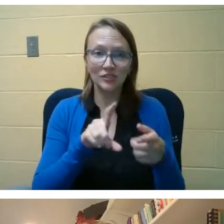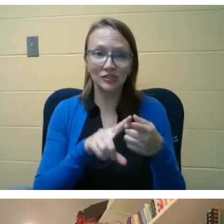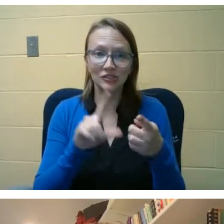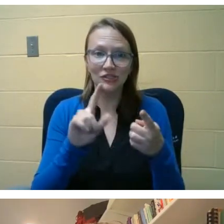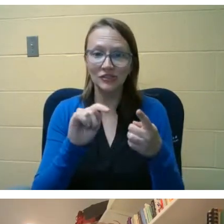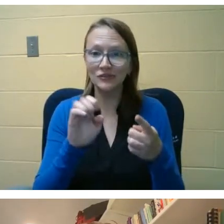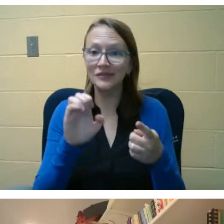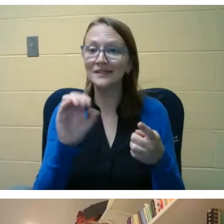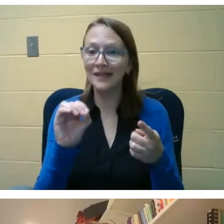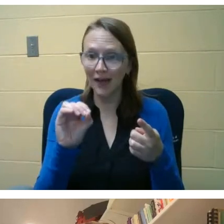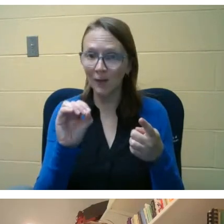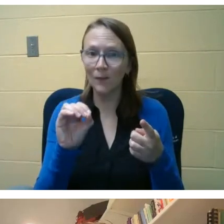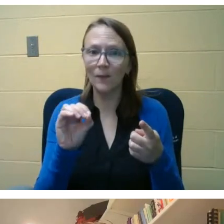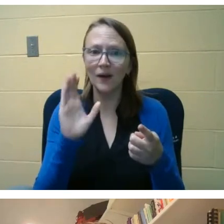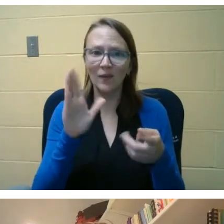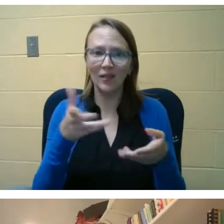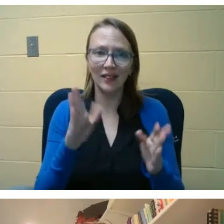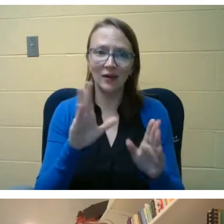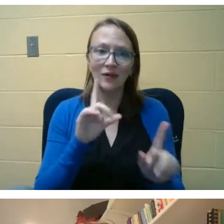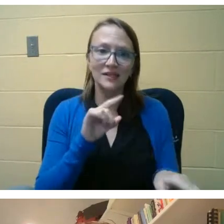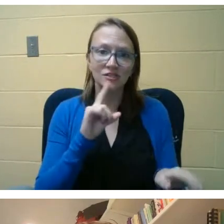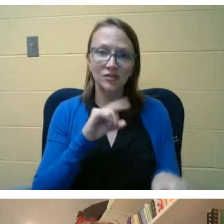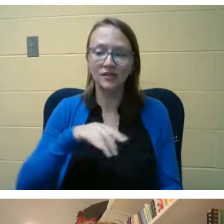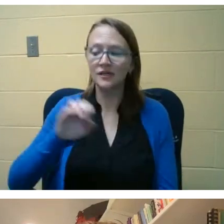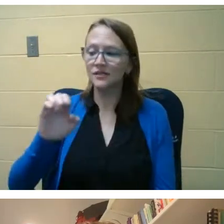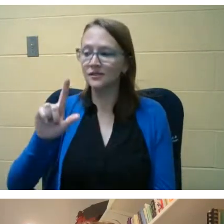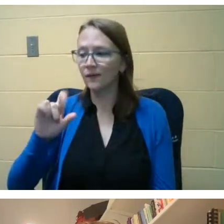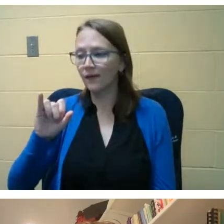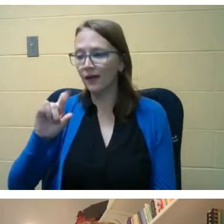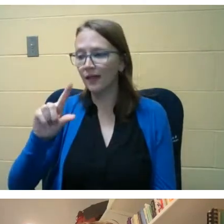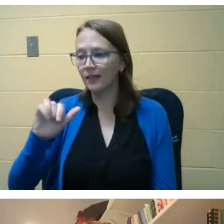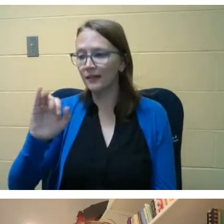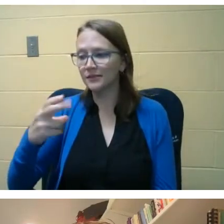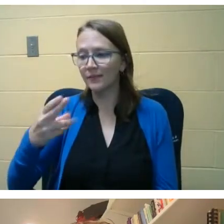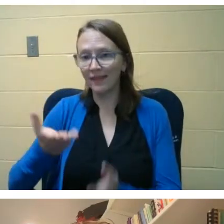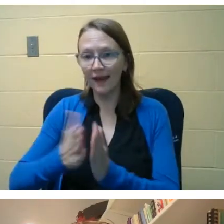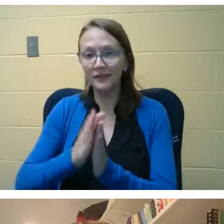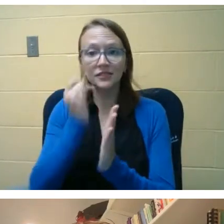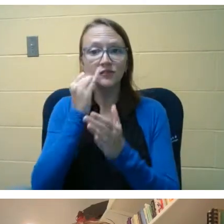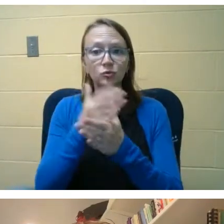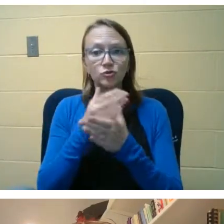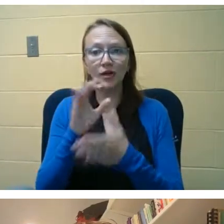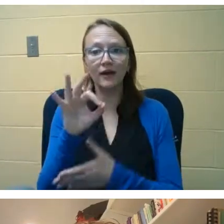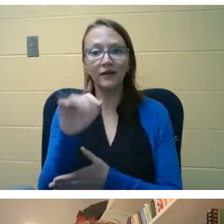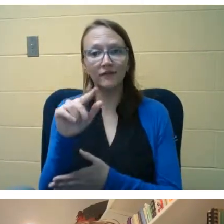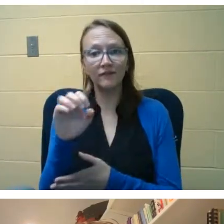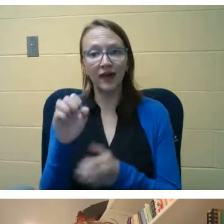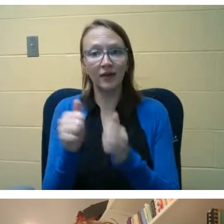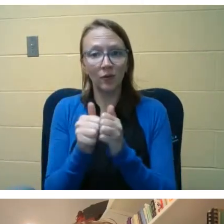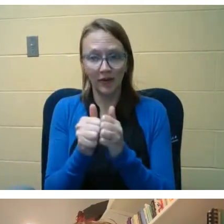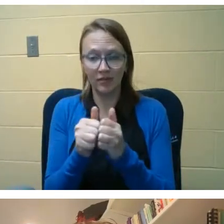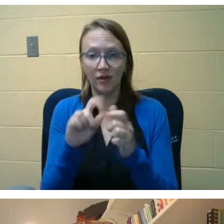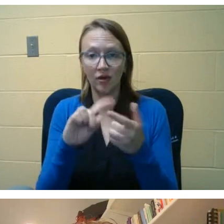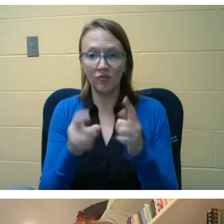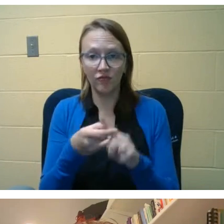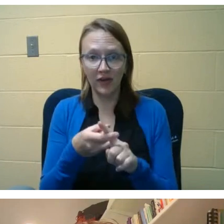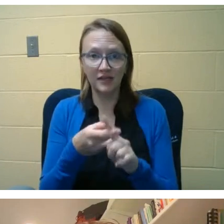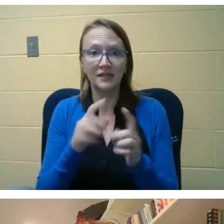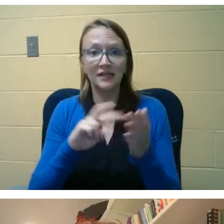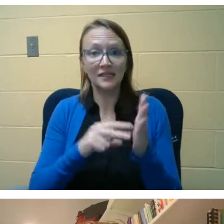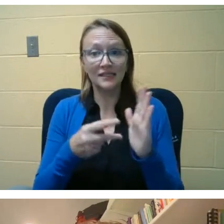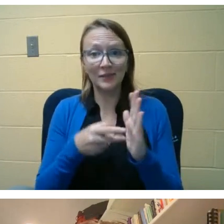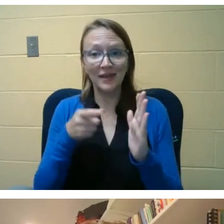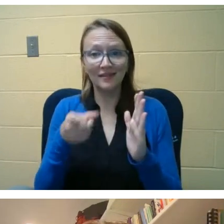shared about sharing. So Elizabeth asked, if you shared a file with a friend, will it prompt them to download the app?